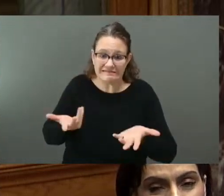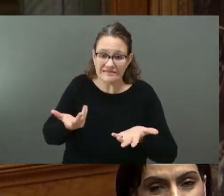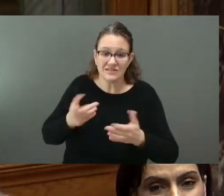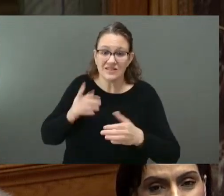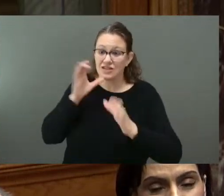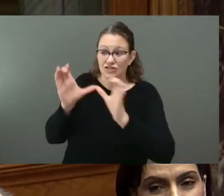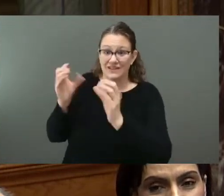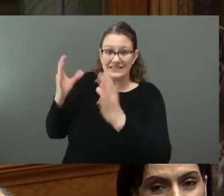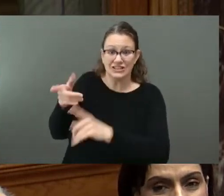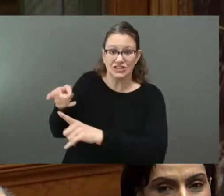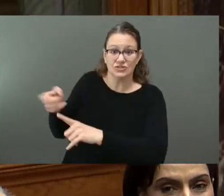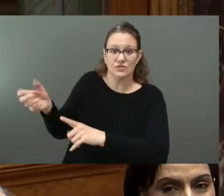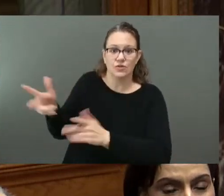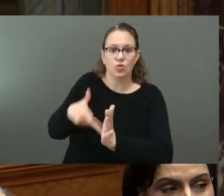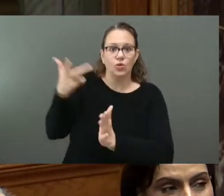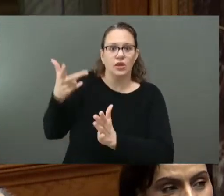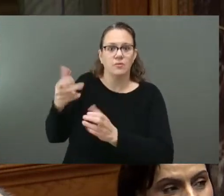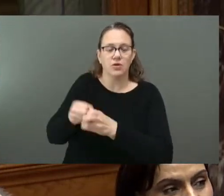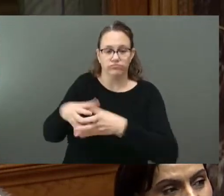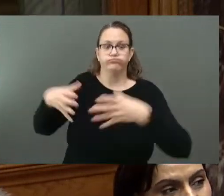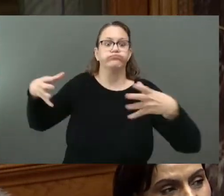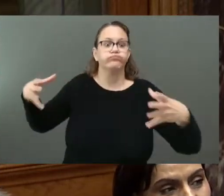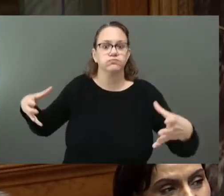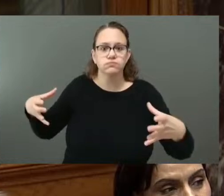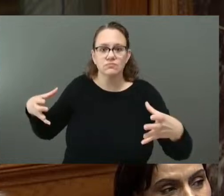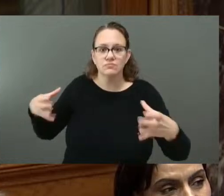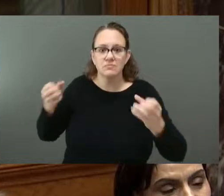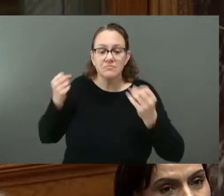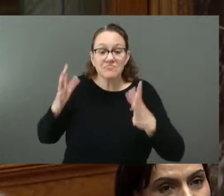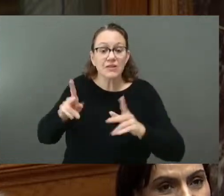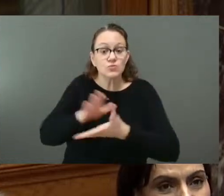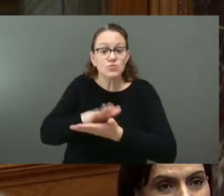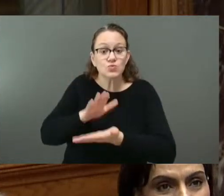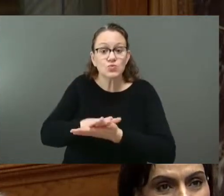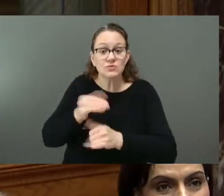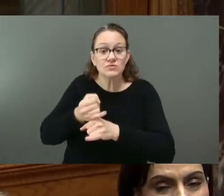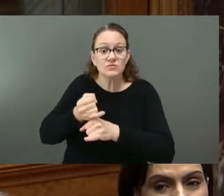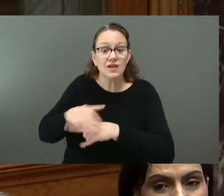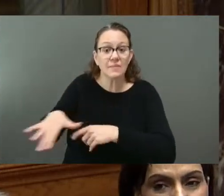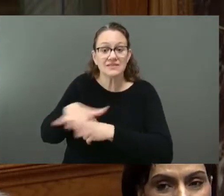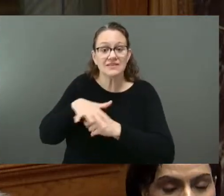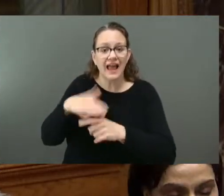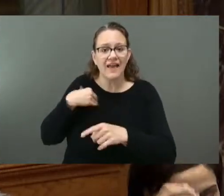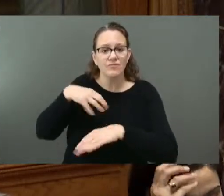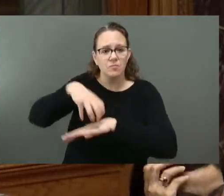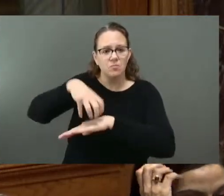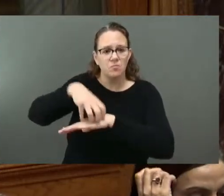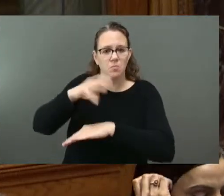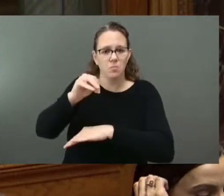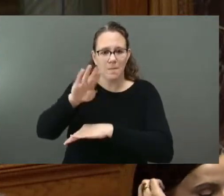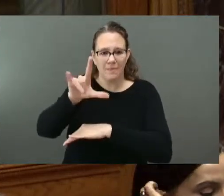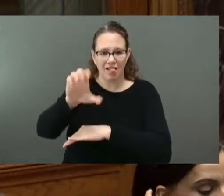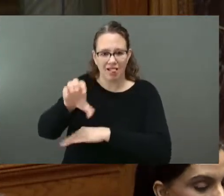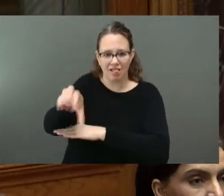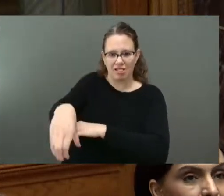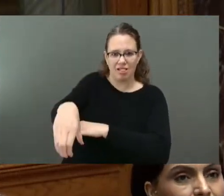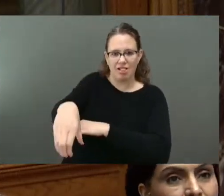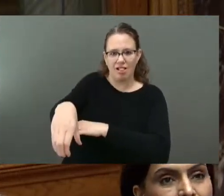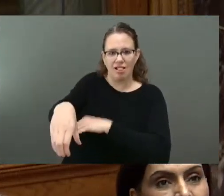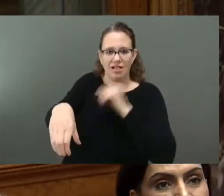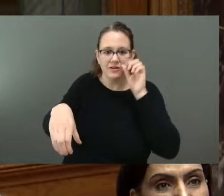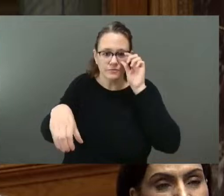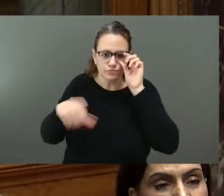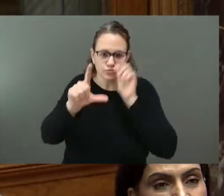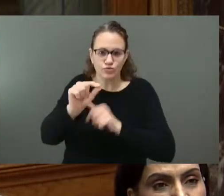a permanent fixture in many schools across the province. 20,000 teachers and 7,000 teachers' assistants will be needed over